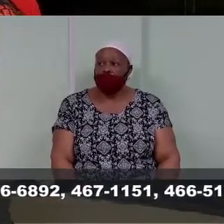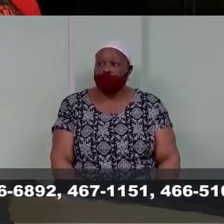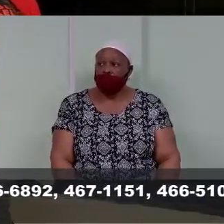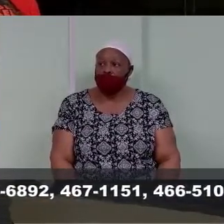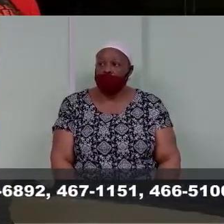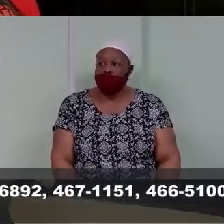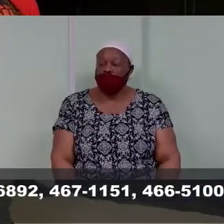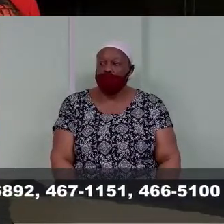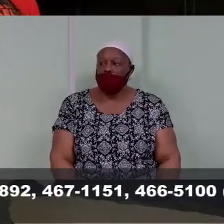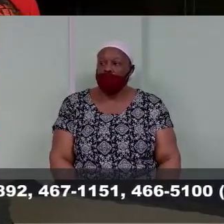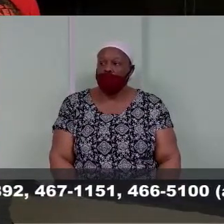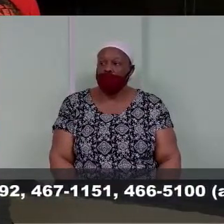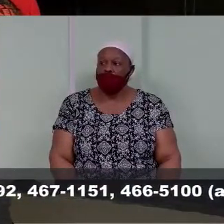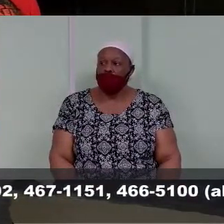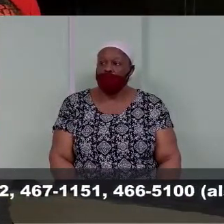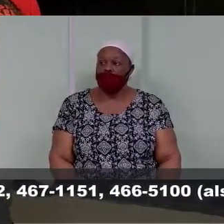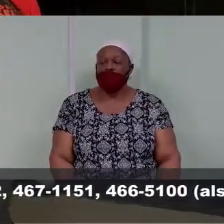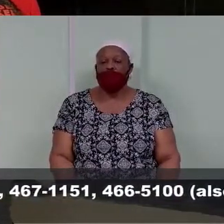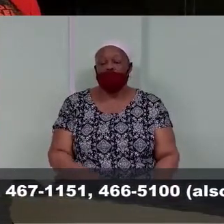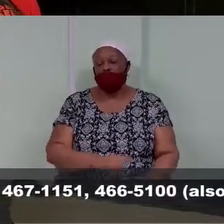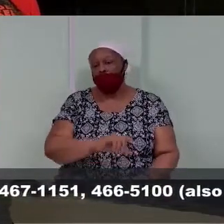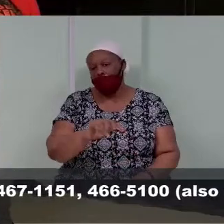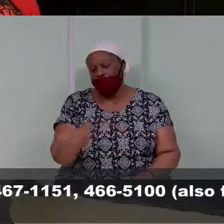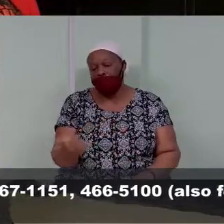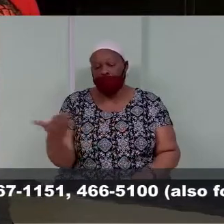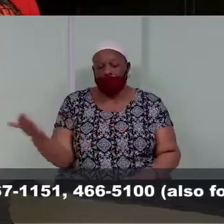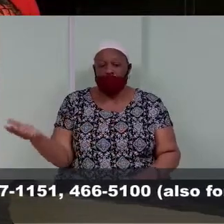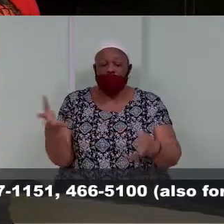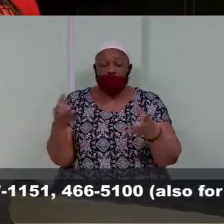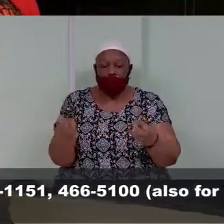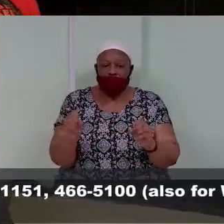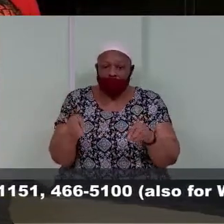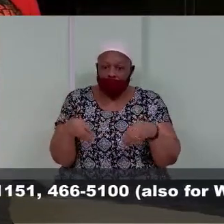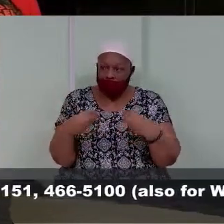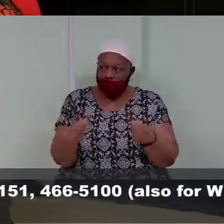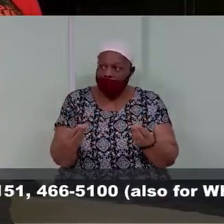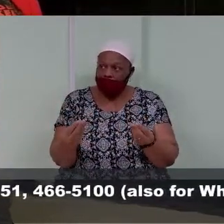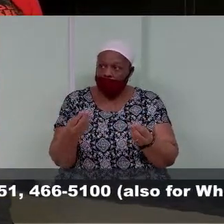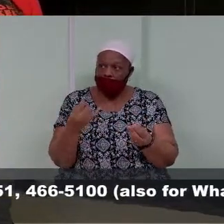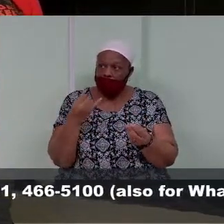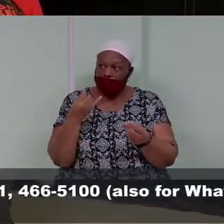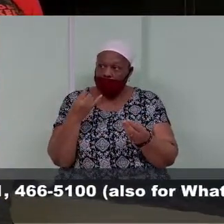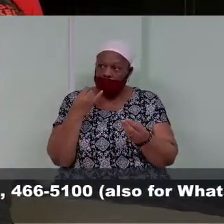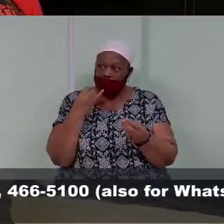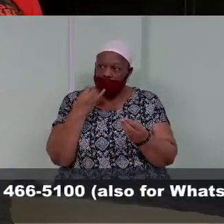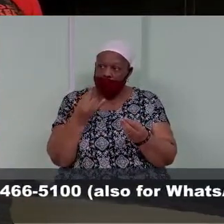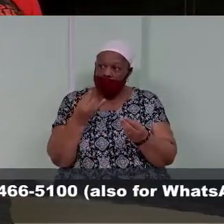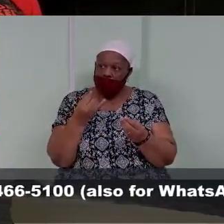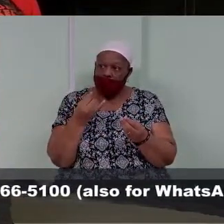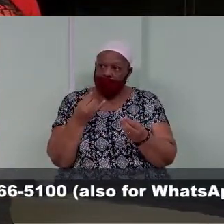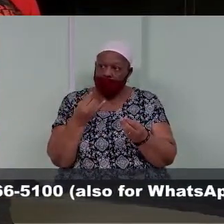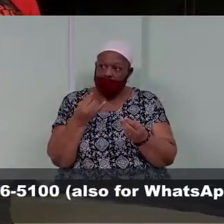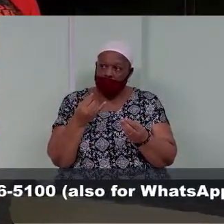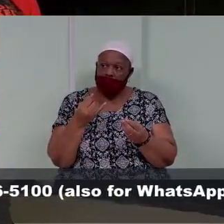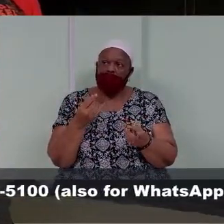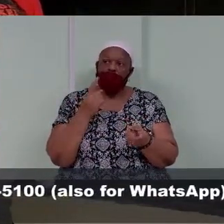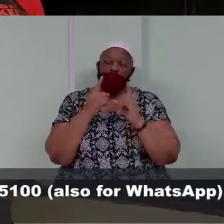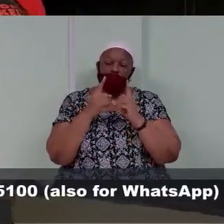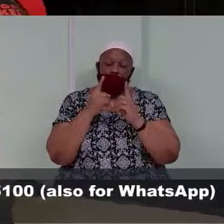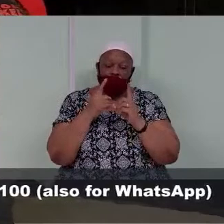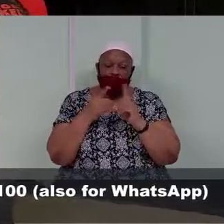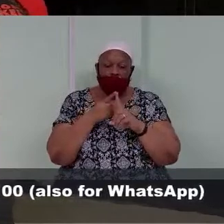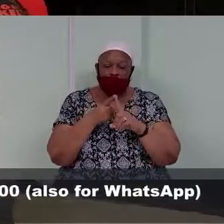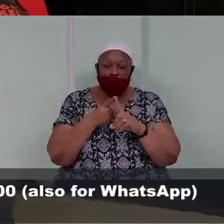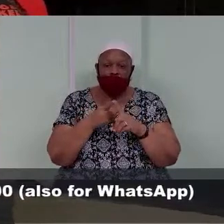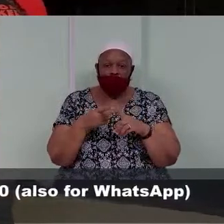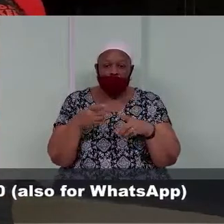The other big announcement I'd like to make is I spoke with our chefs, Chef Oscar and